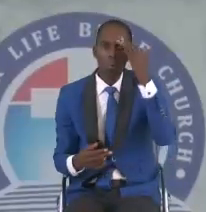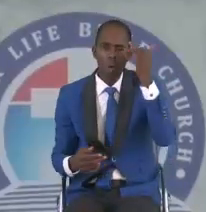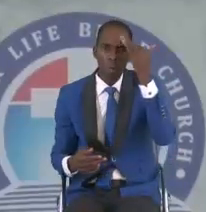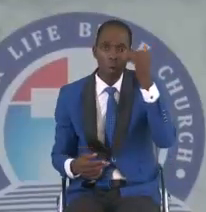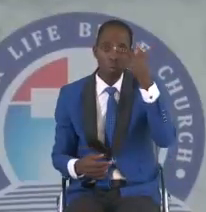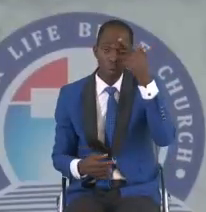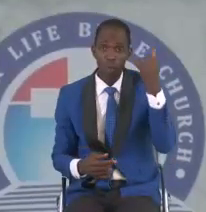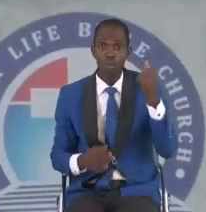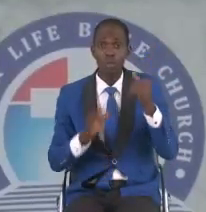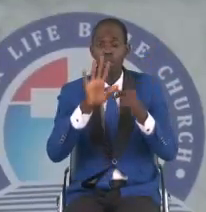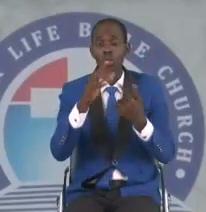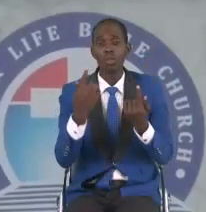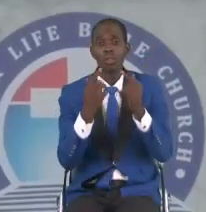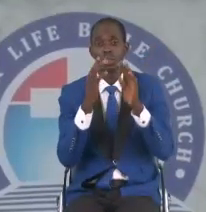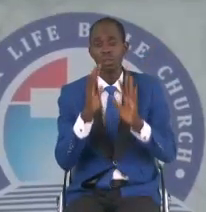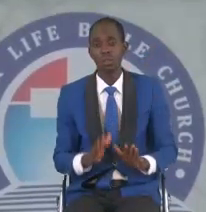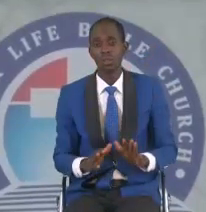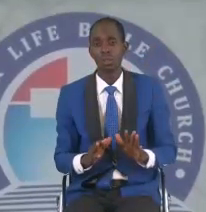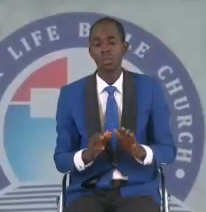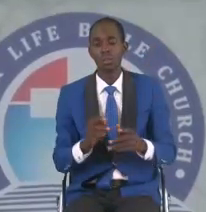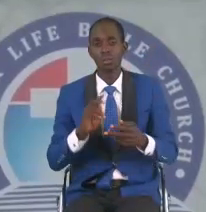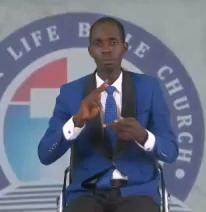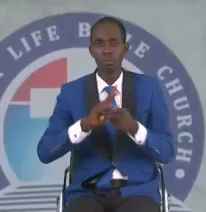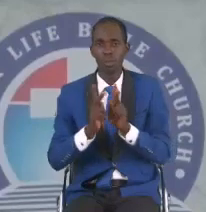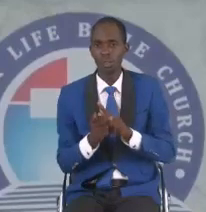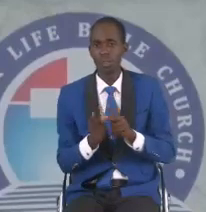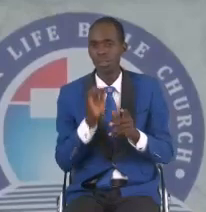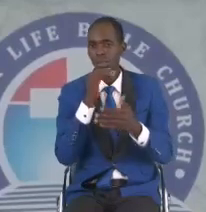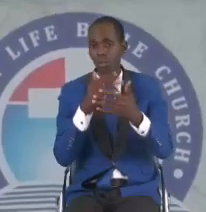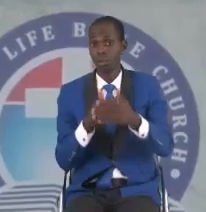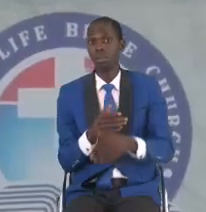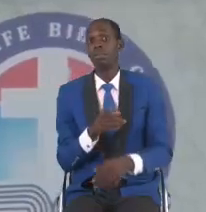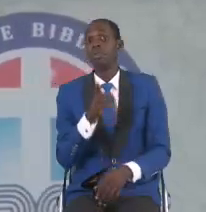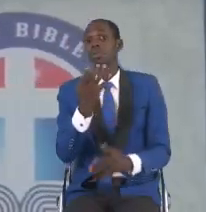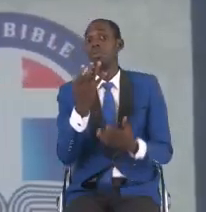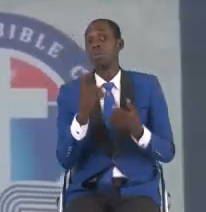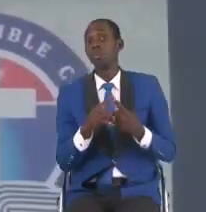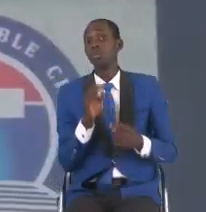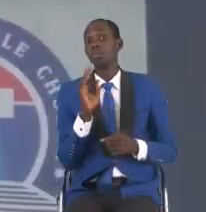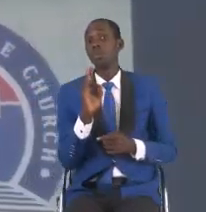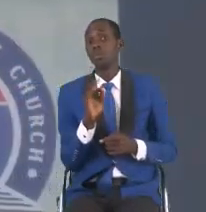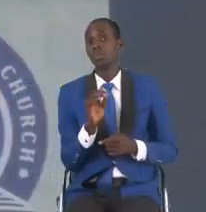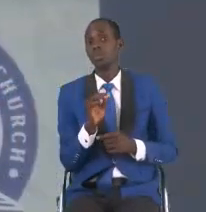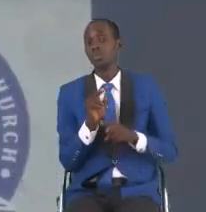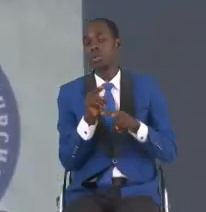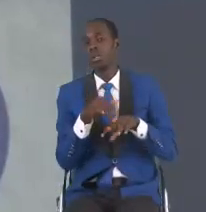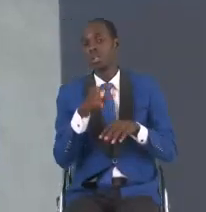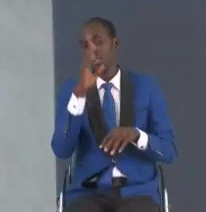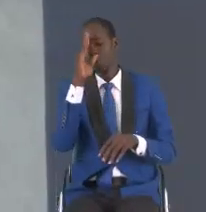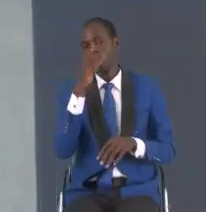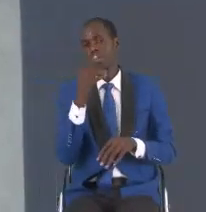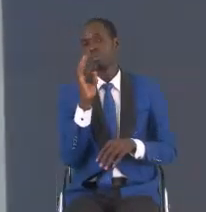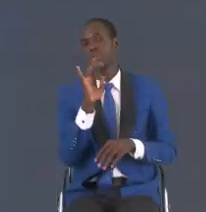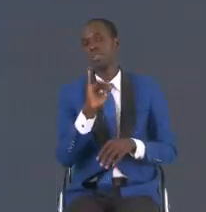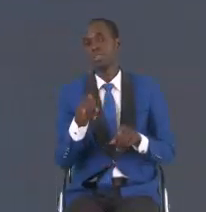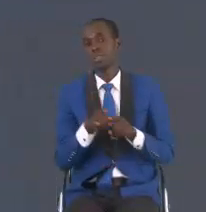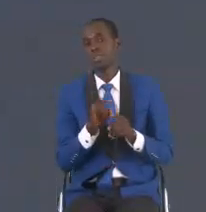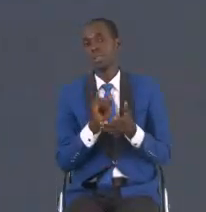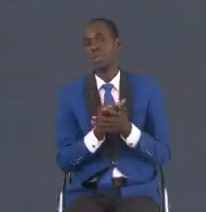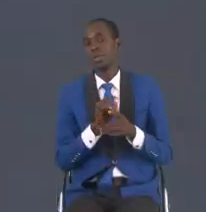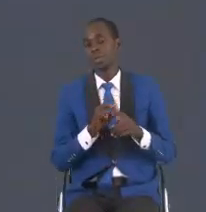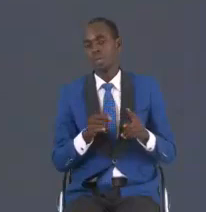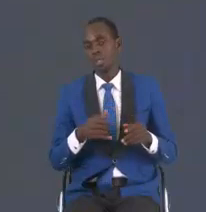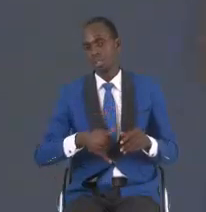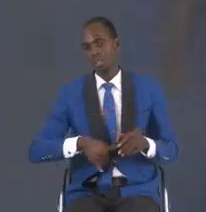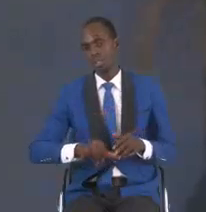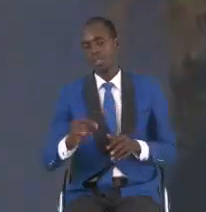will say, they know how to talk, they know how to preach, but look at the man talking like that, and yet we